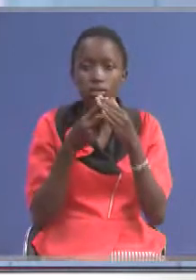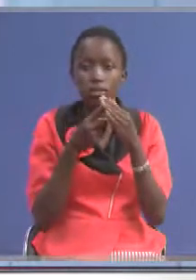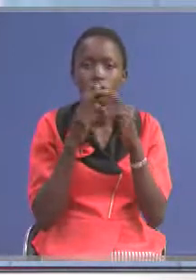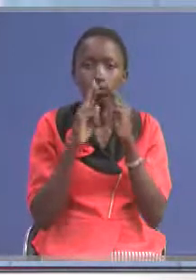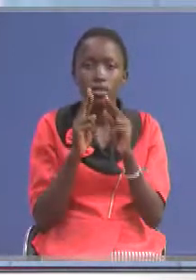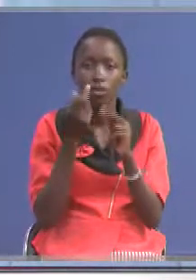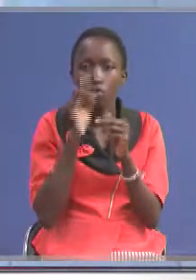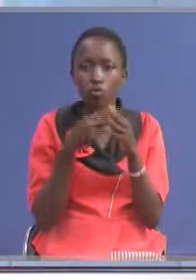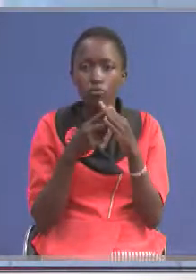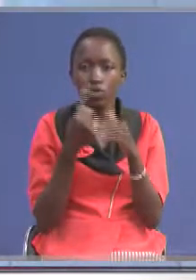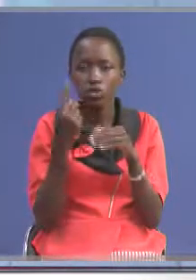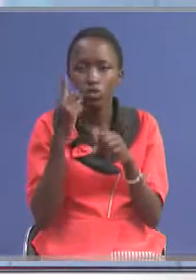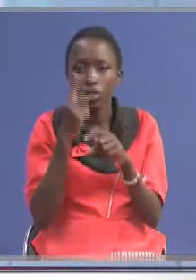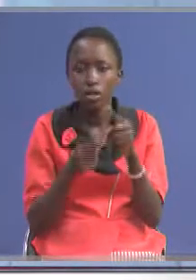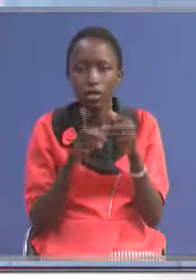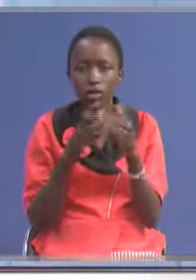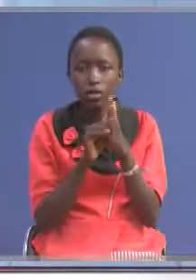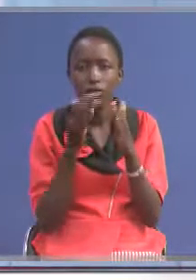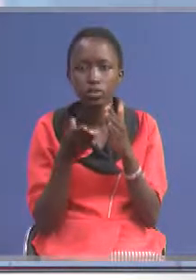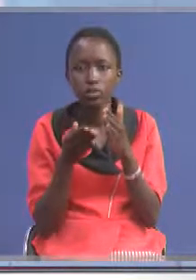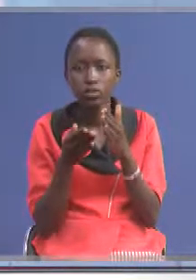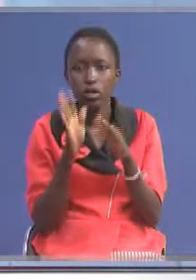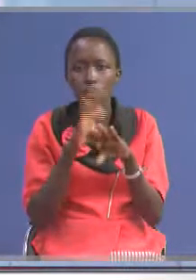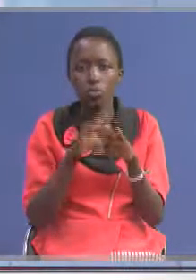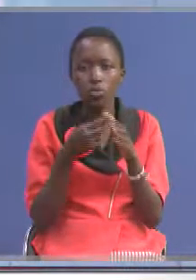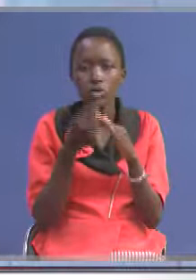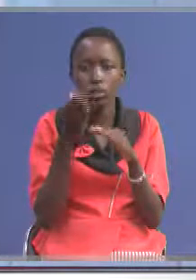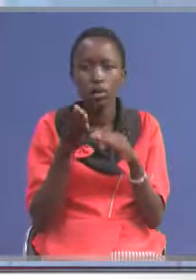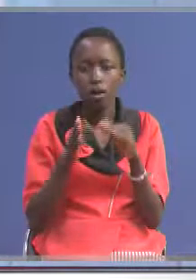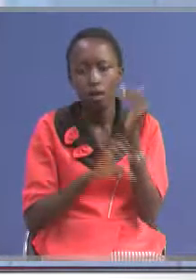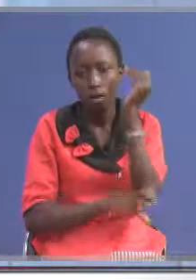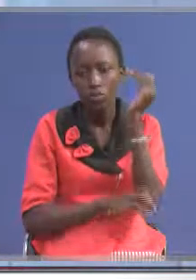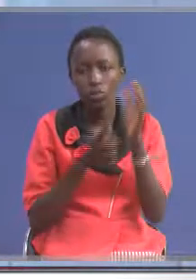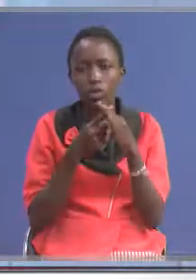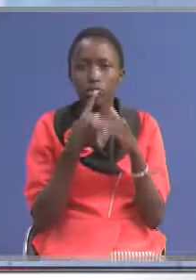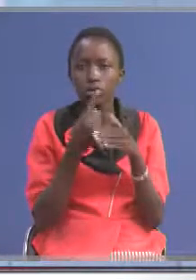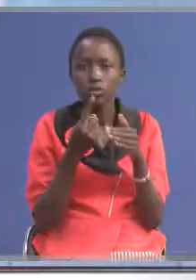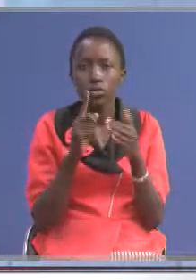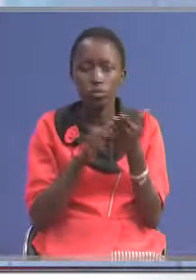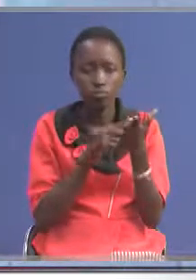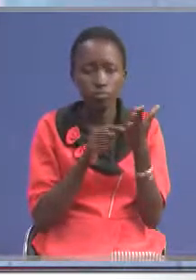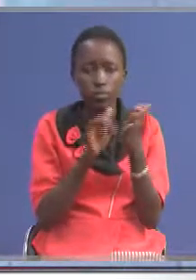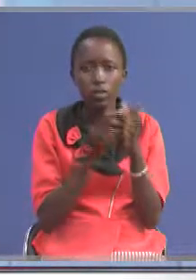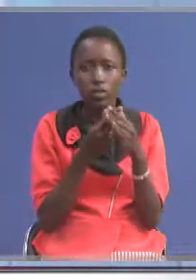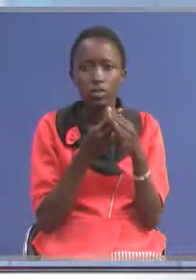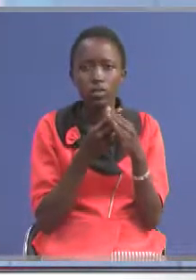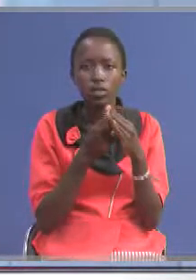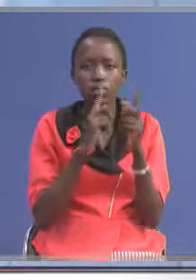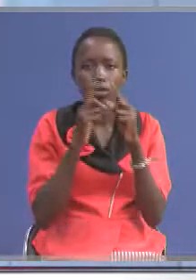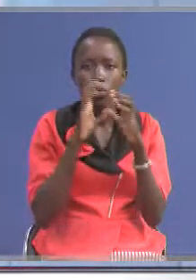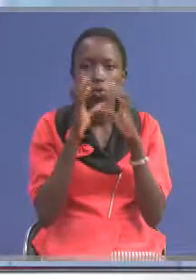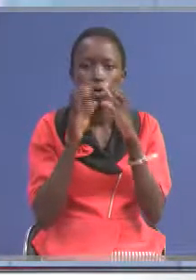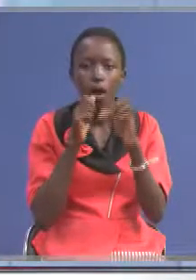a result of annual investments which have led to good coverage across the country. He further rubbished the claims that Safaricom